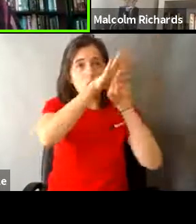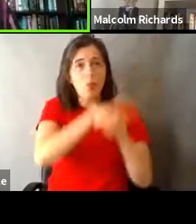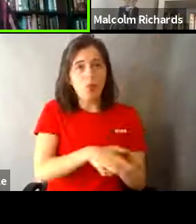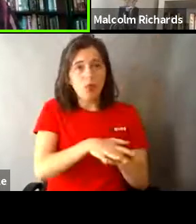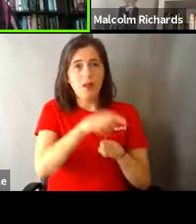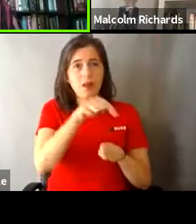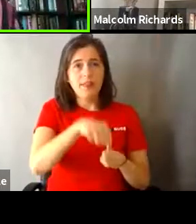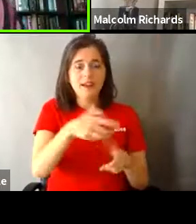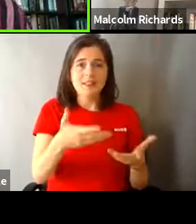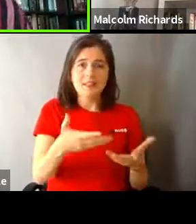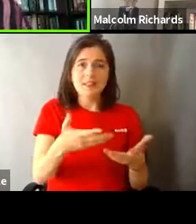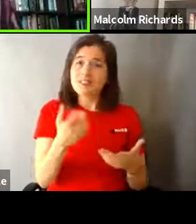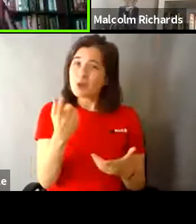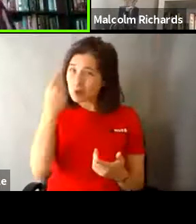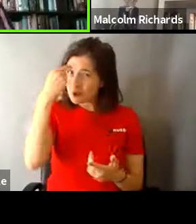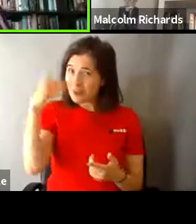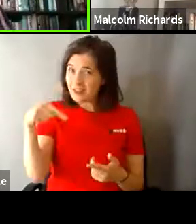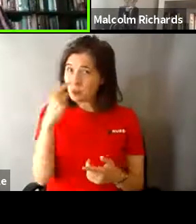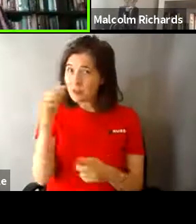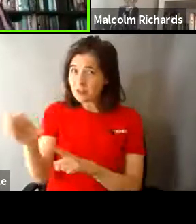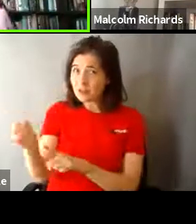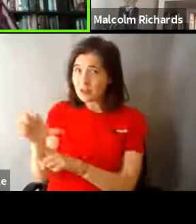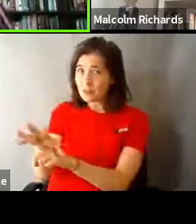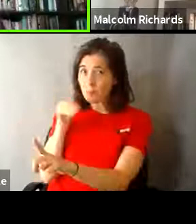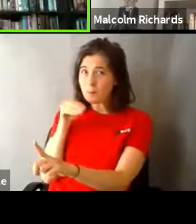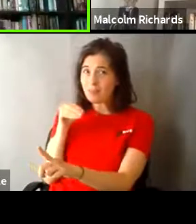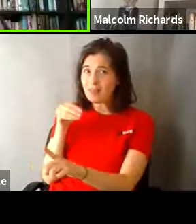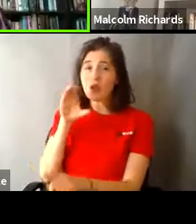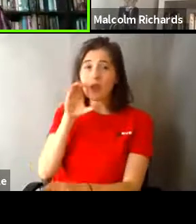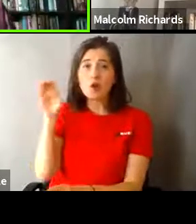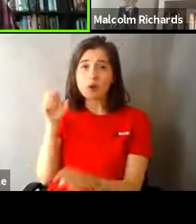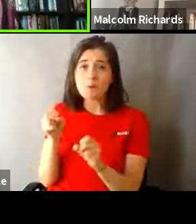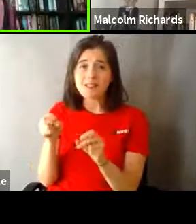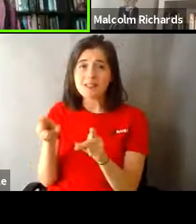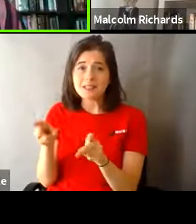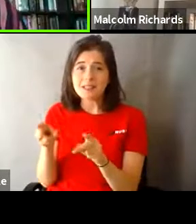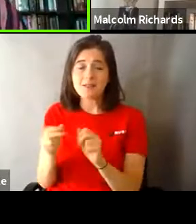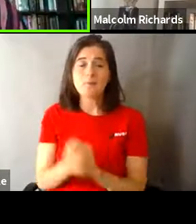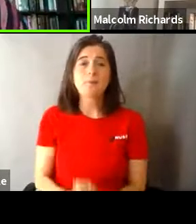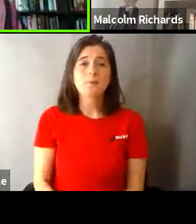system? And Lucia, I'd like to bring you in first on that, although I will come to the others after.